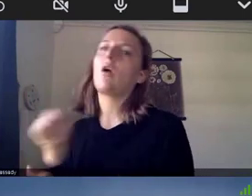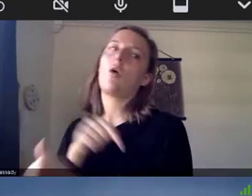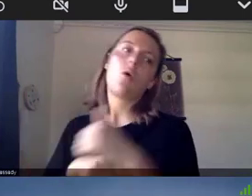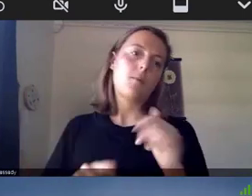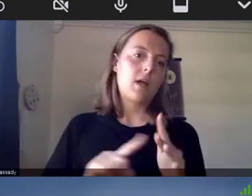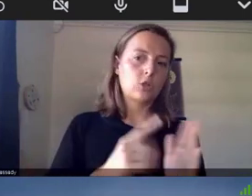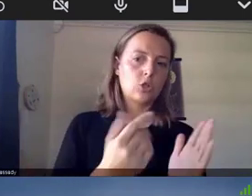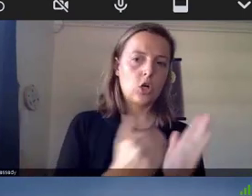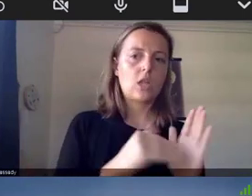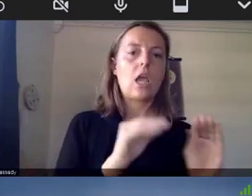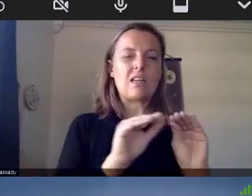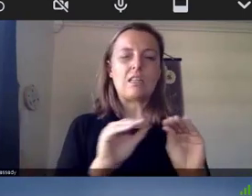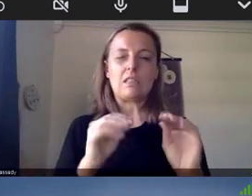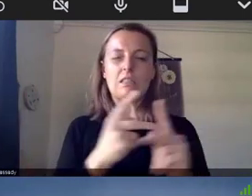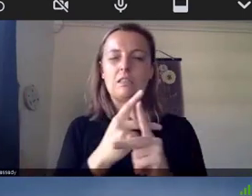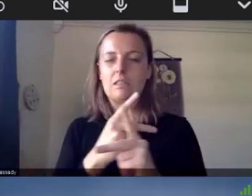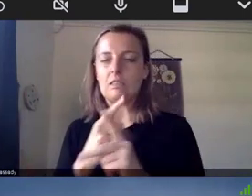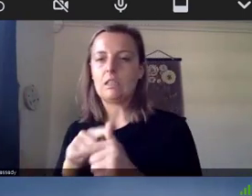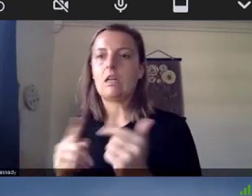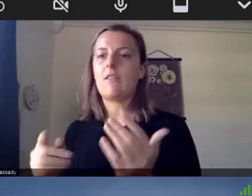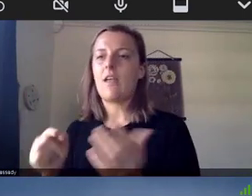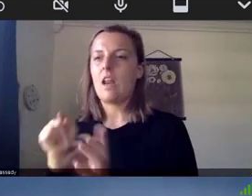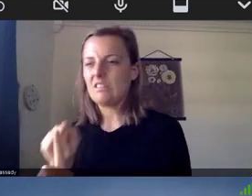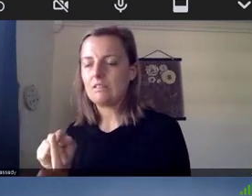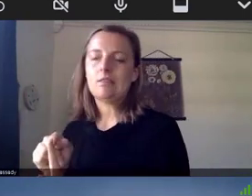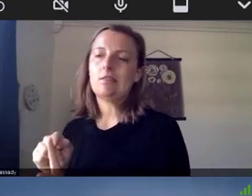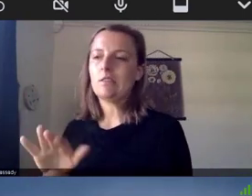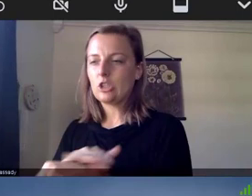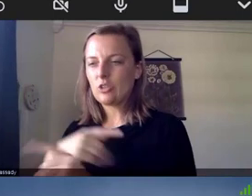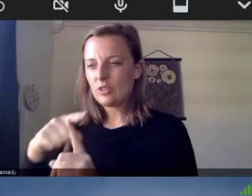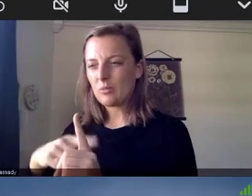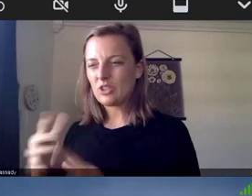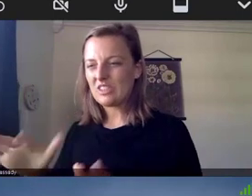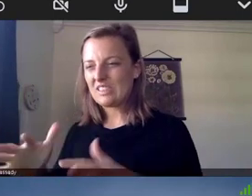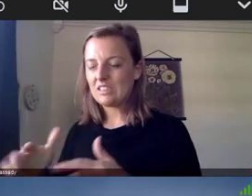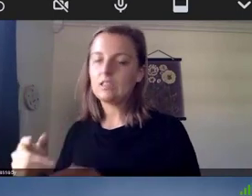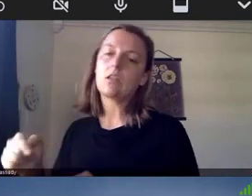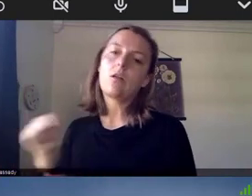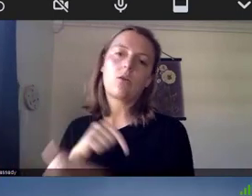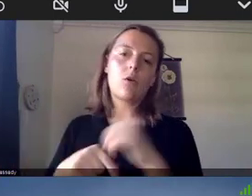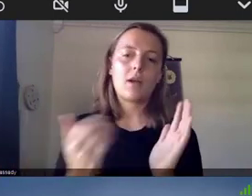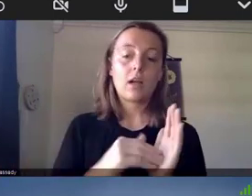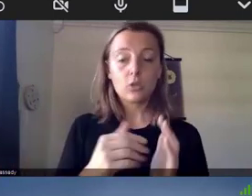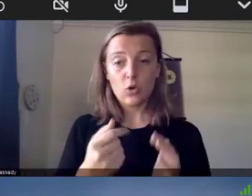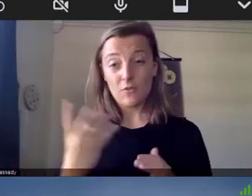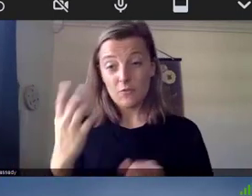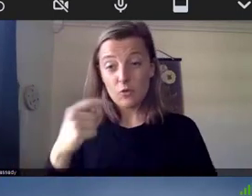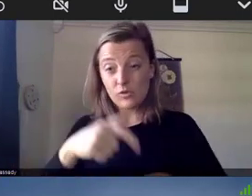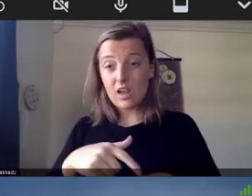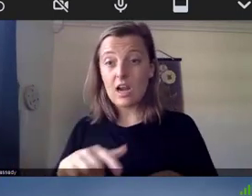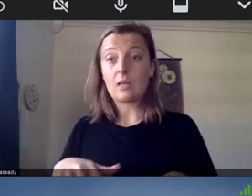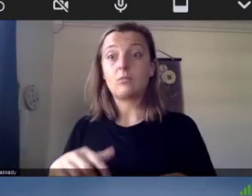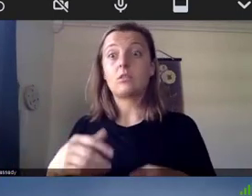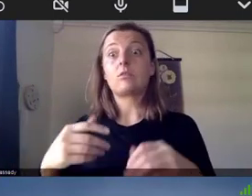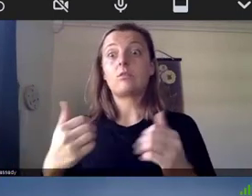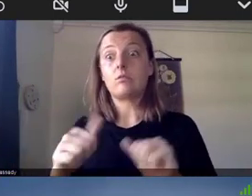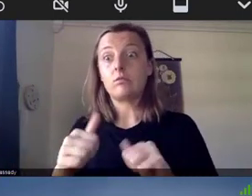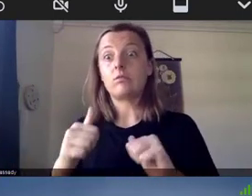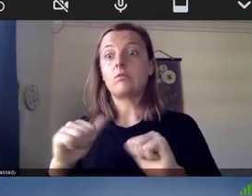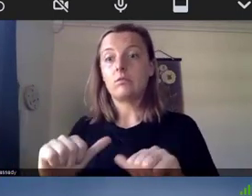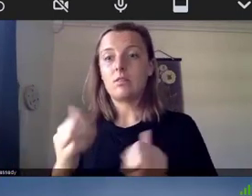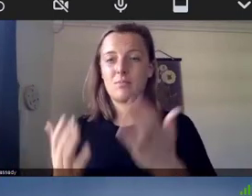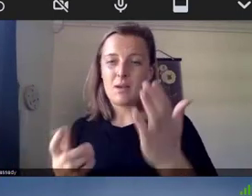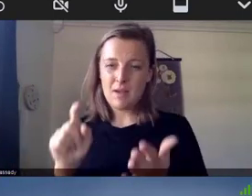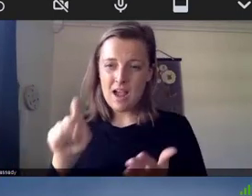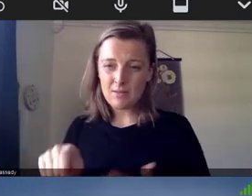is. So you might have to do this problem multiple times till it converges. Again, I wouldn't encourage you to do that